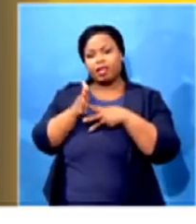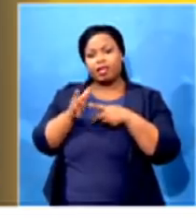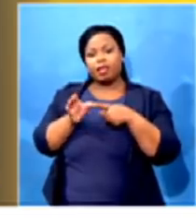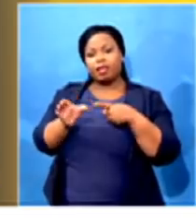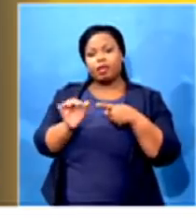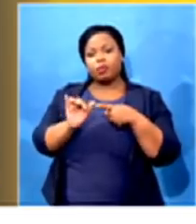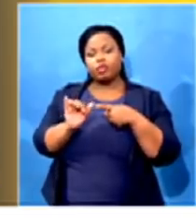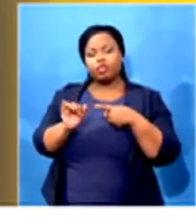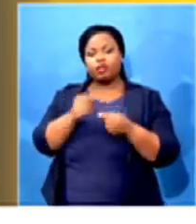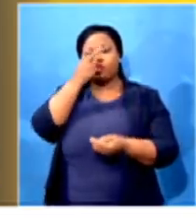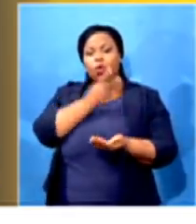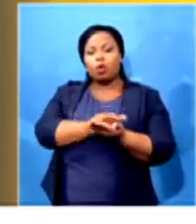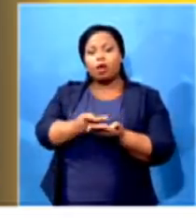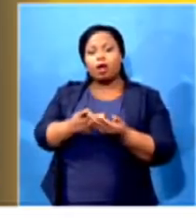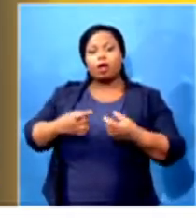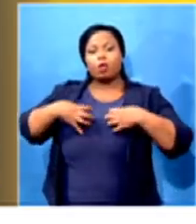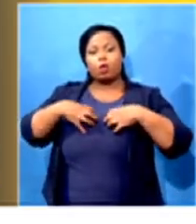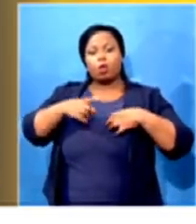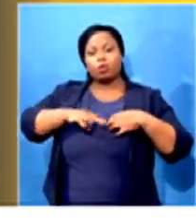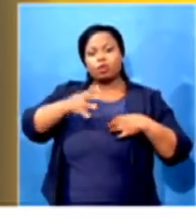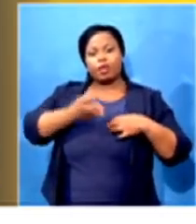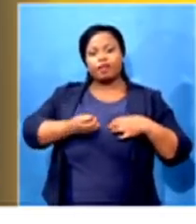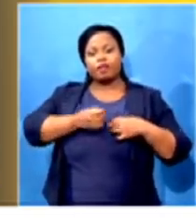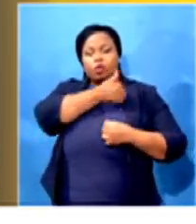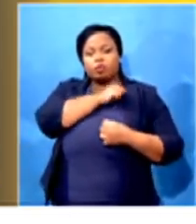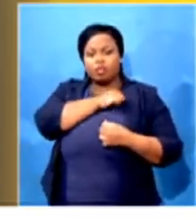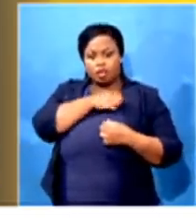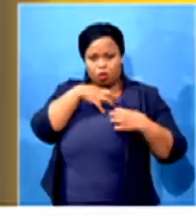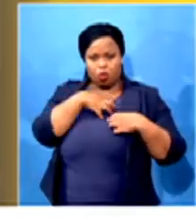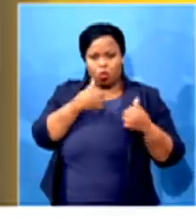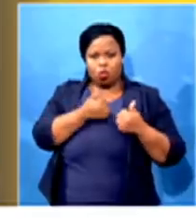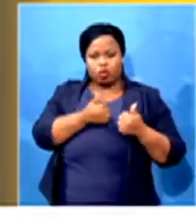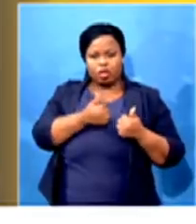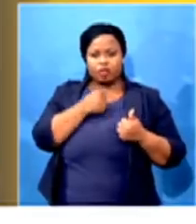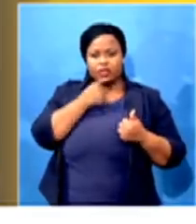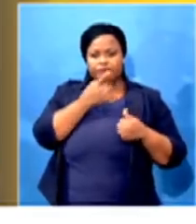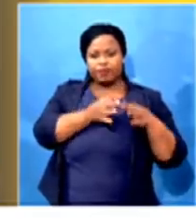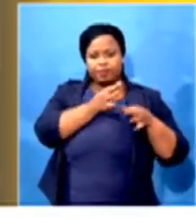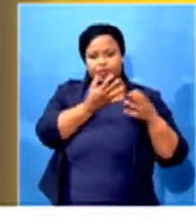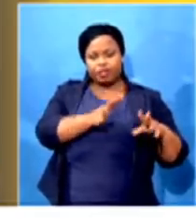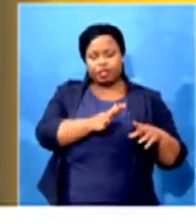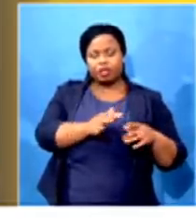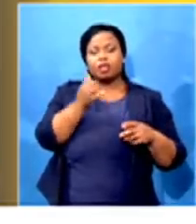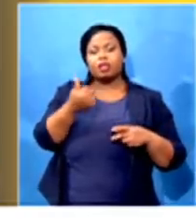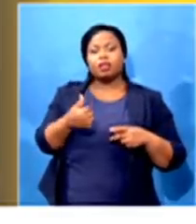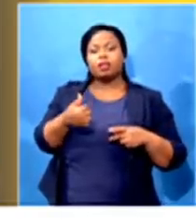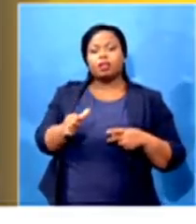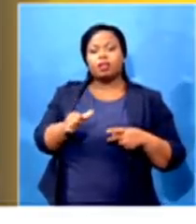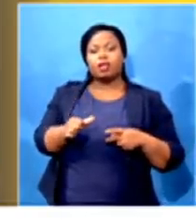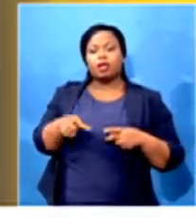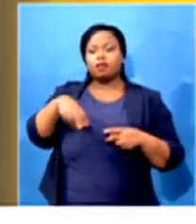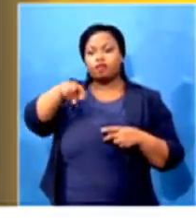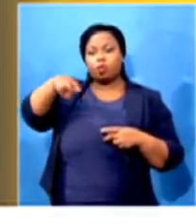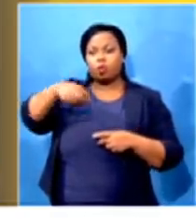the beds that are in our own facilities, own hospitals, the ones that we've already spoken to. Then we create field hospitals